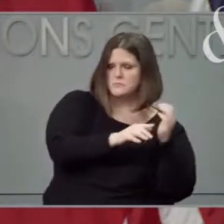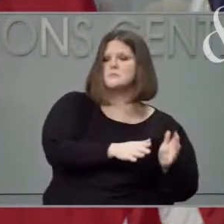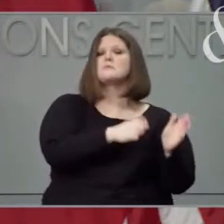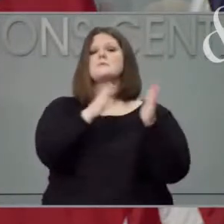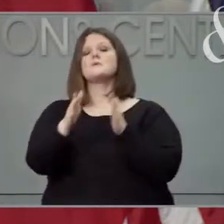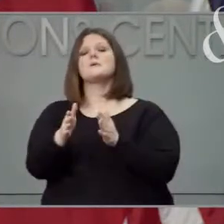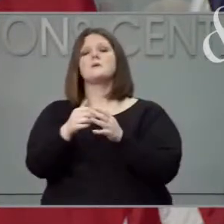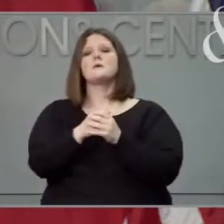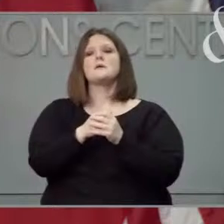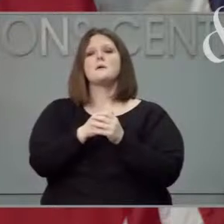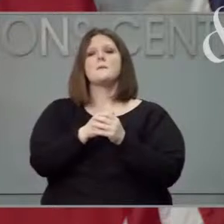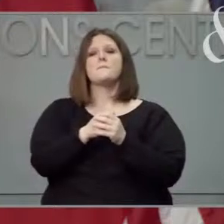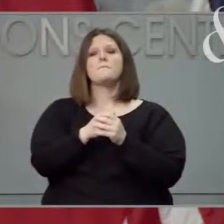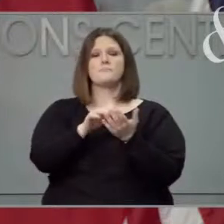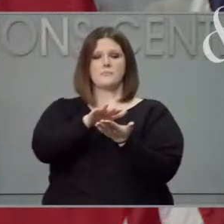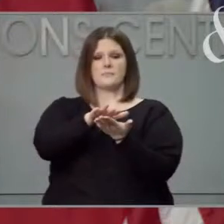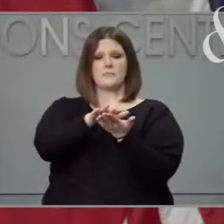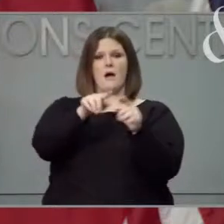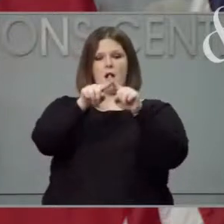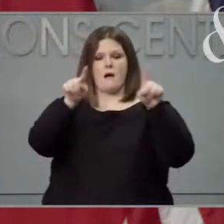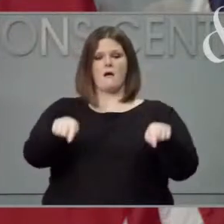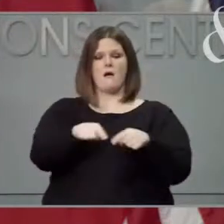issues with the execution of the envelope,